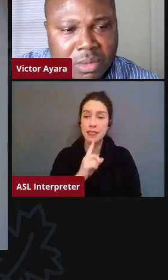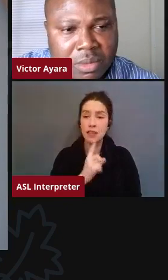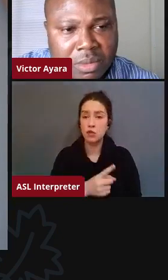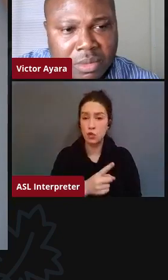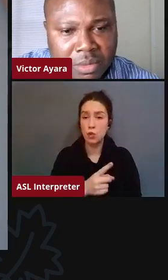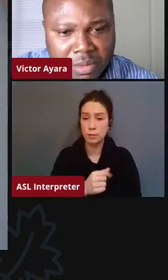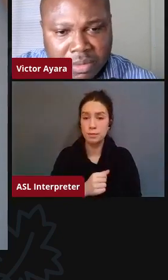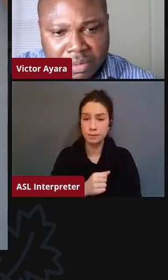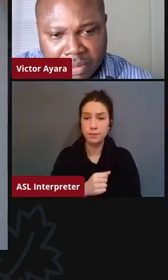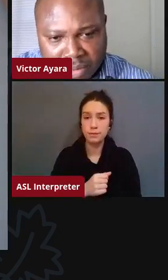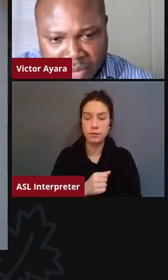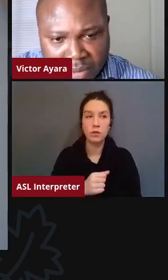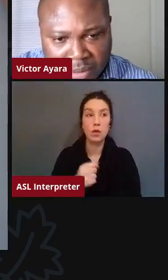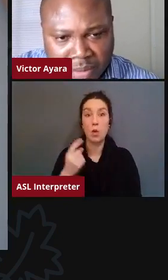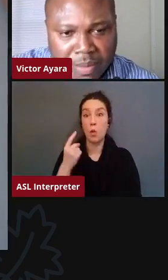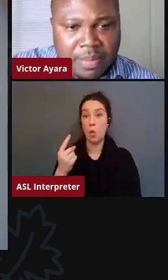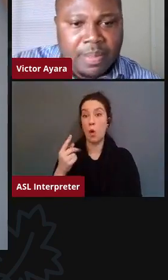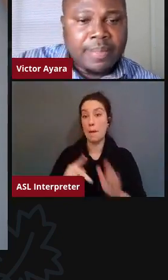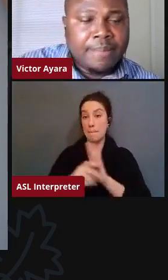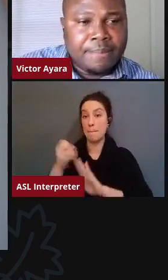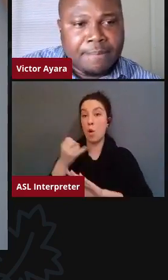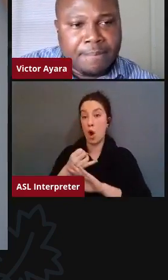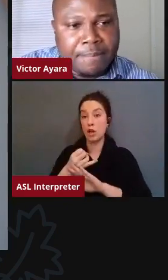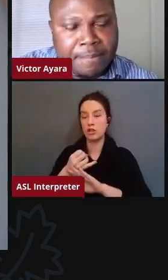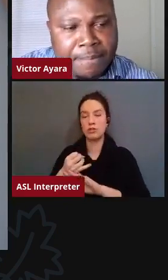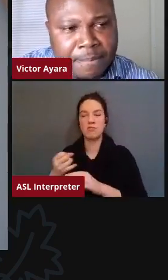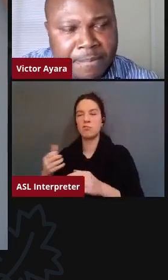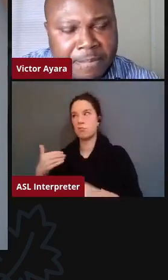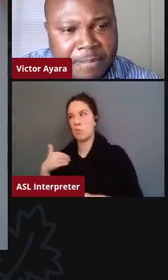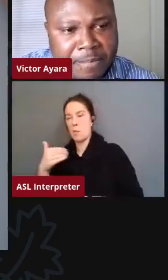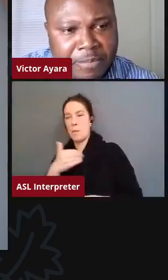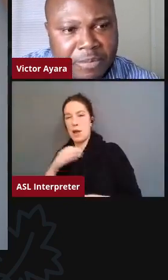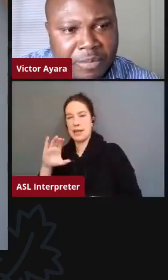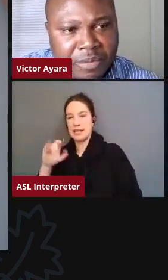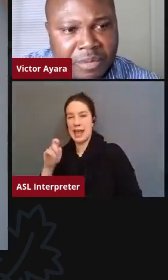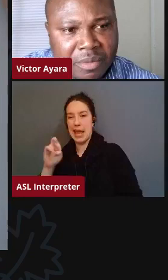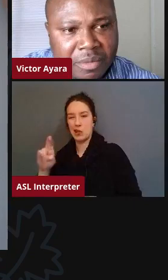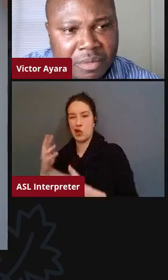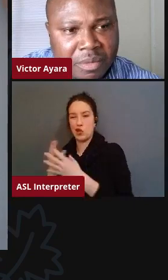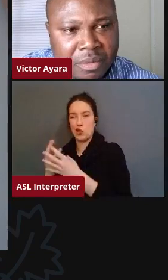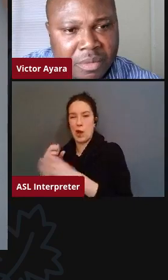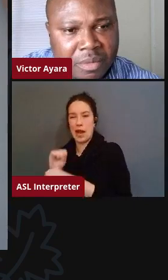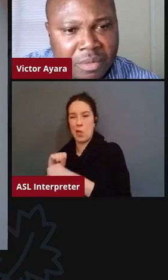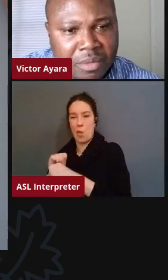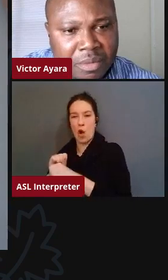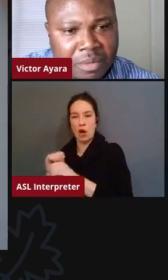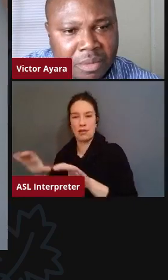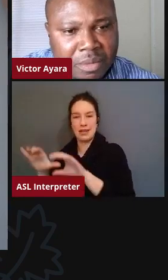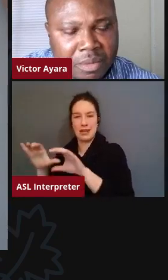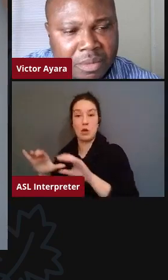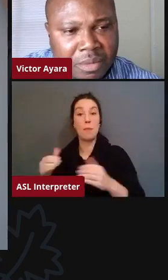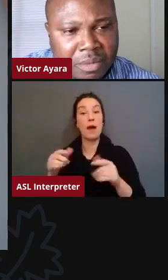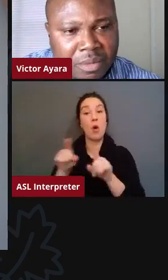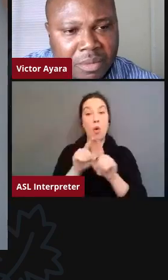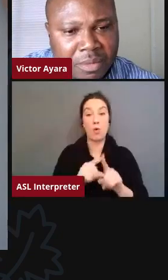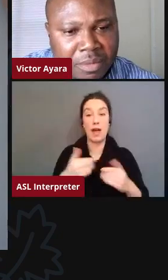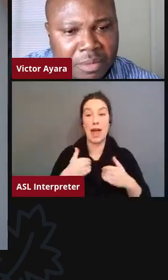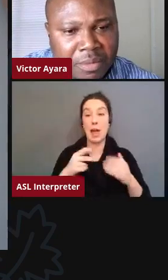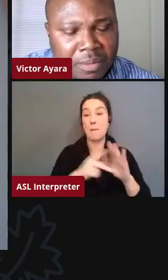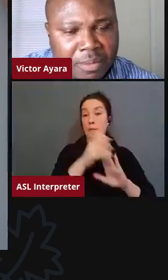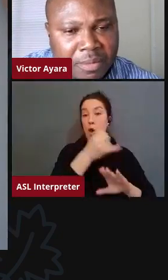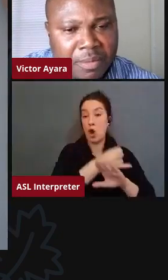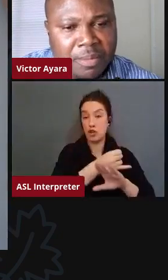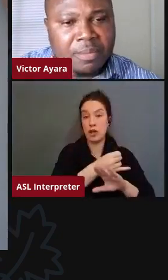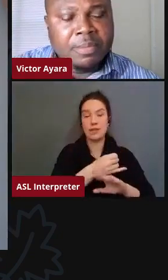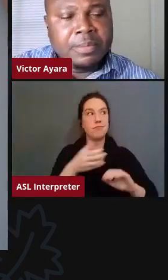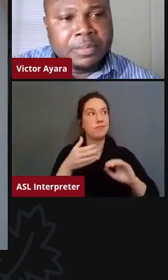of my projects, in addition to doing breast cancer screening work, I actually have a project and a partner. We've been forming a